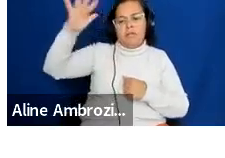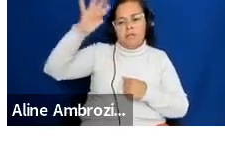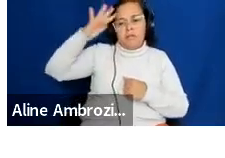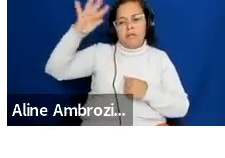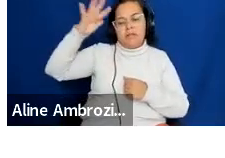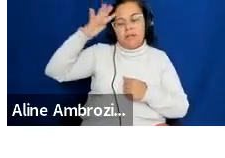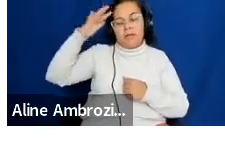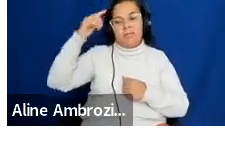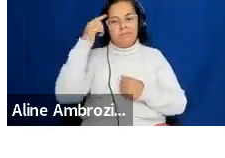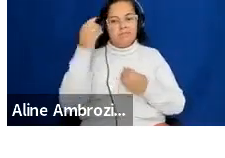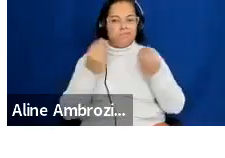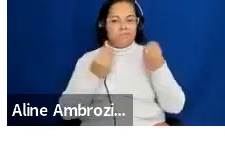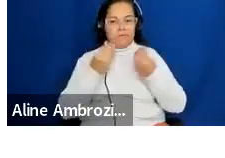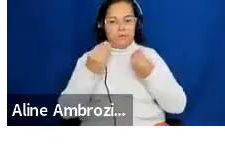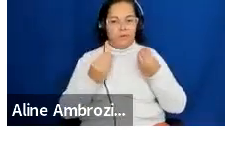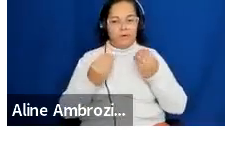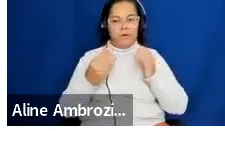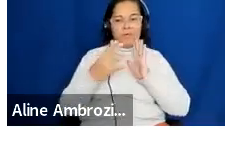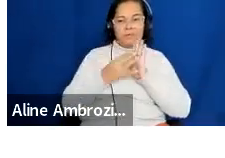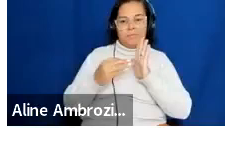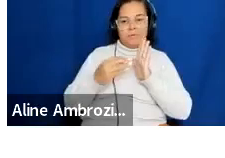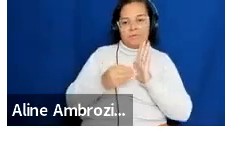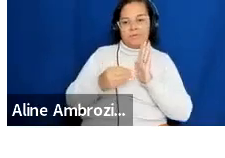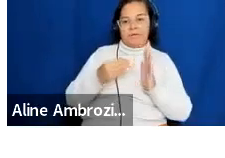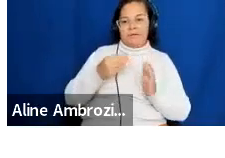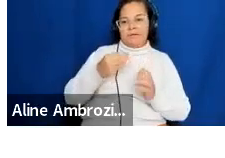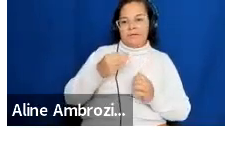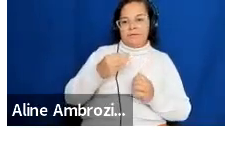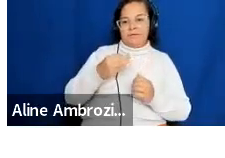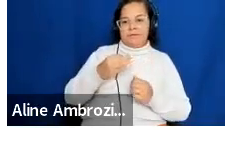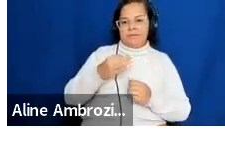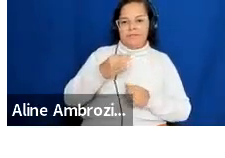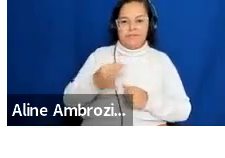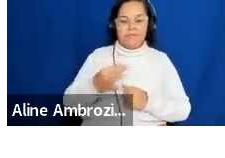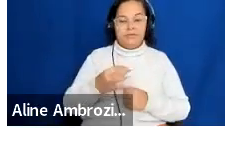of an alienating social system?